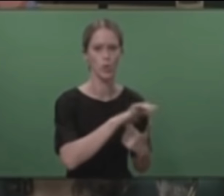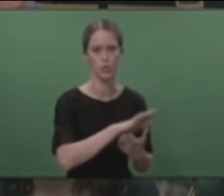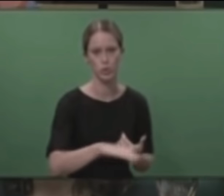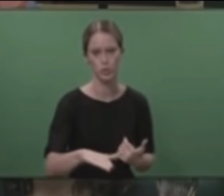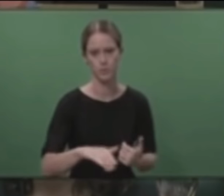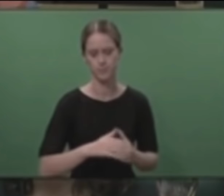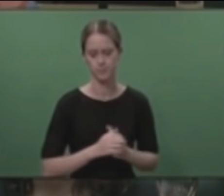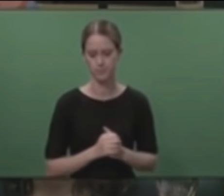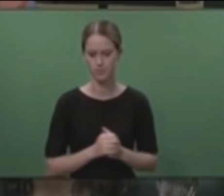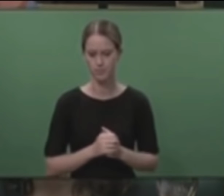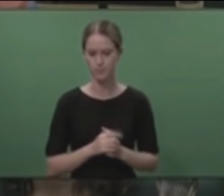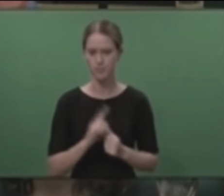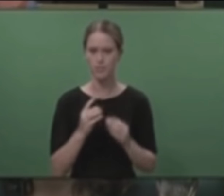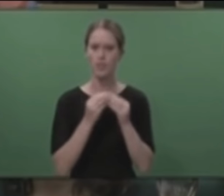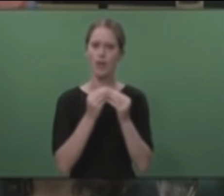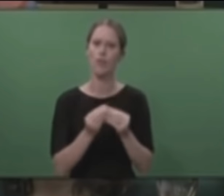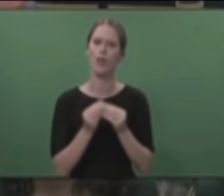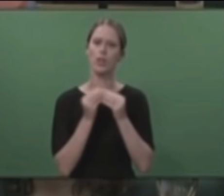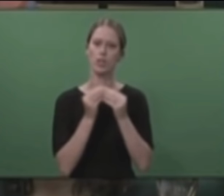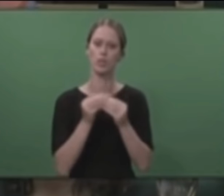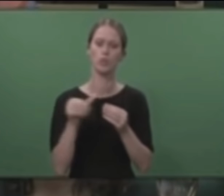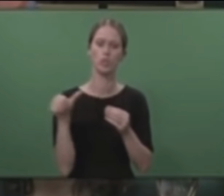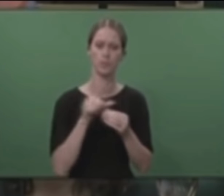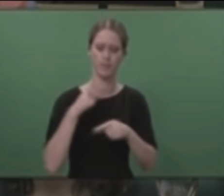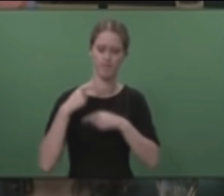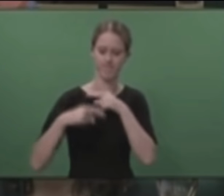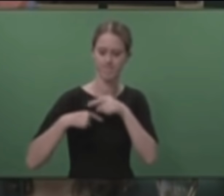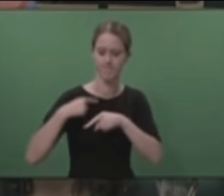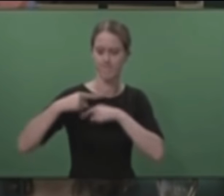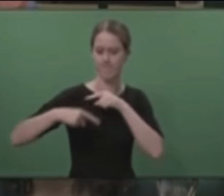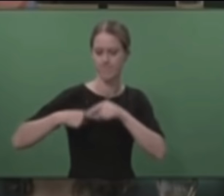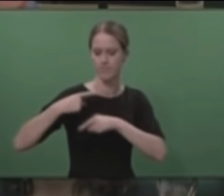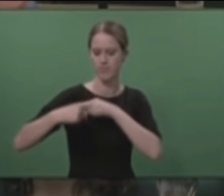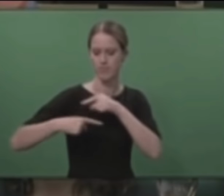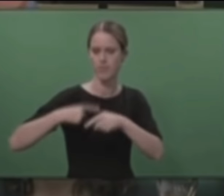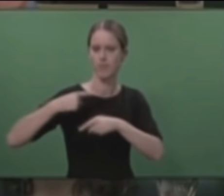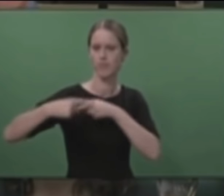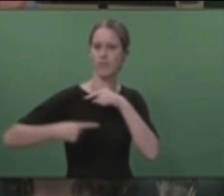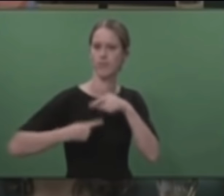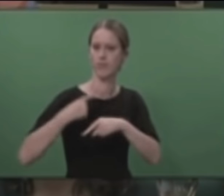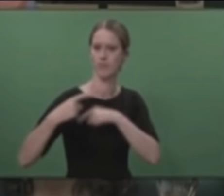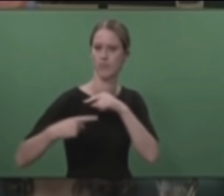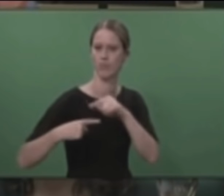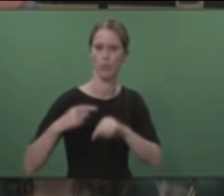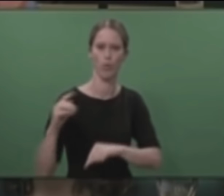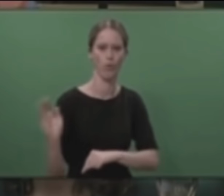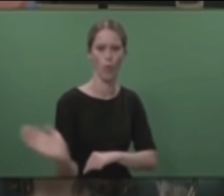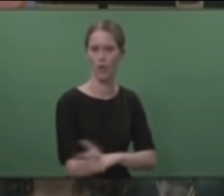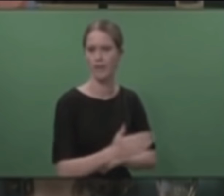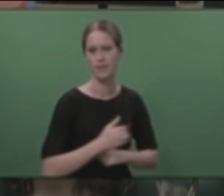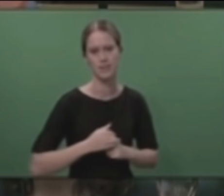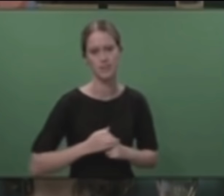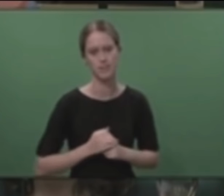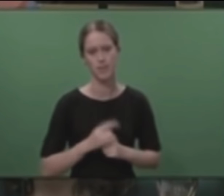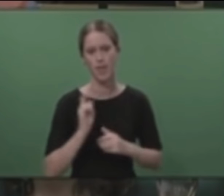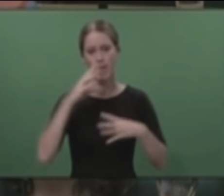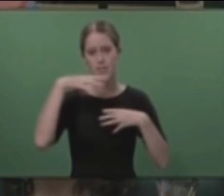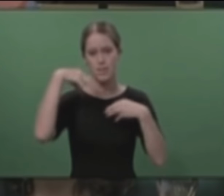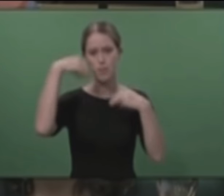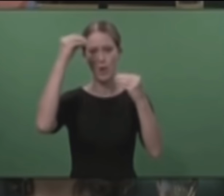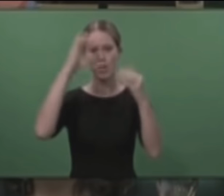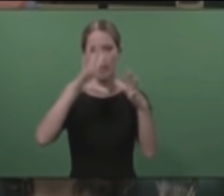These are the values we should be upholding with every inch of our being. This spirit